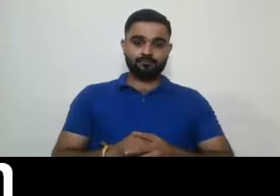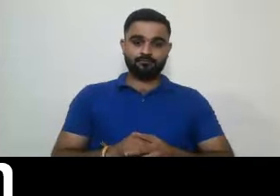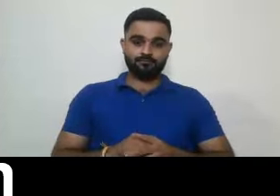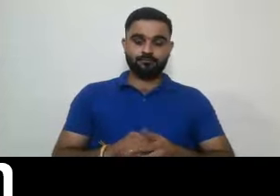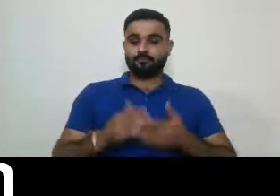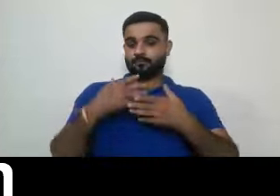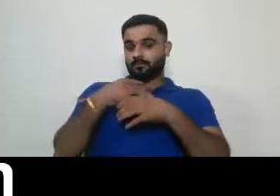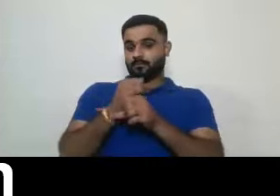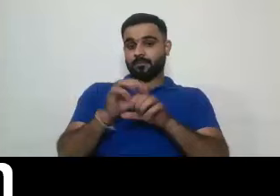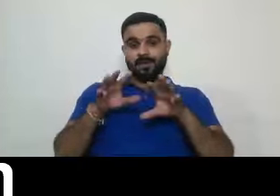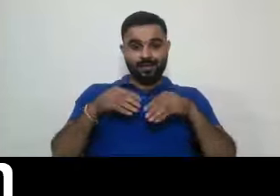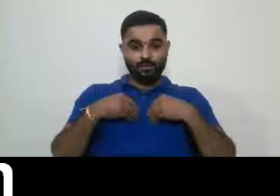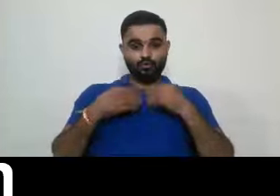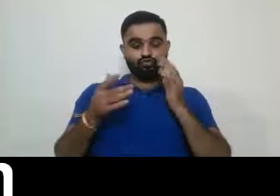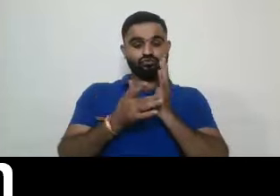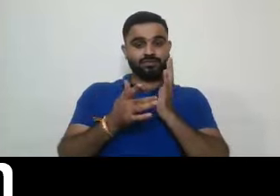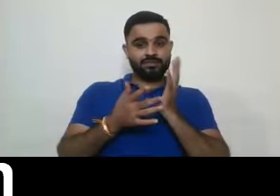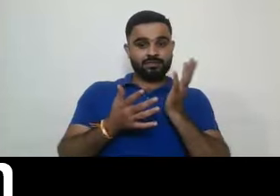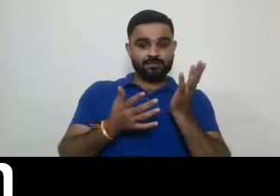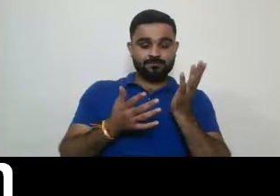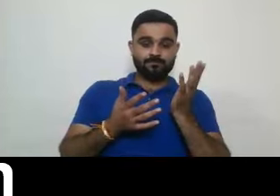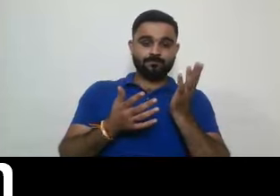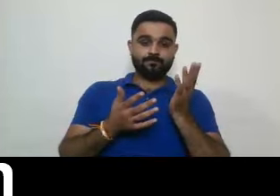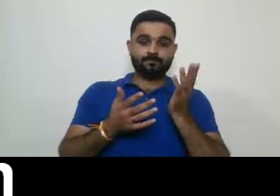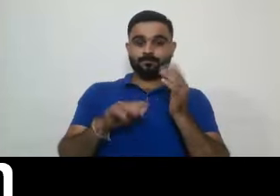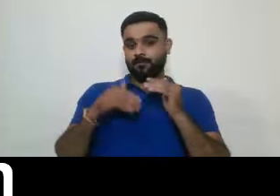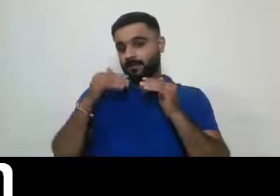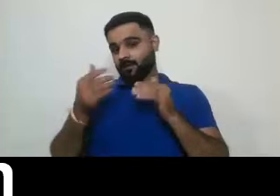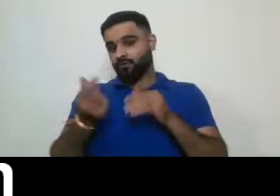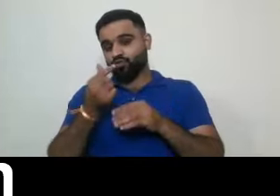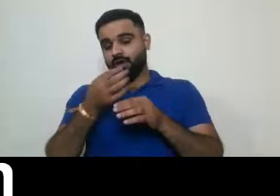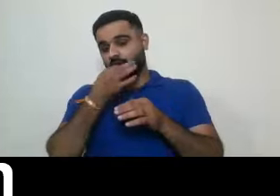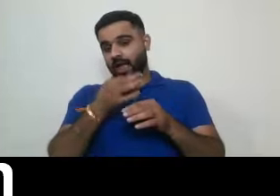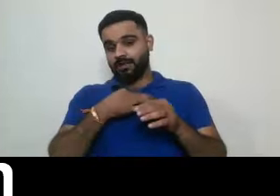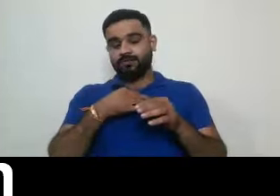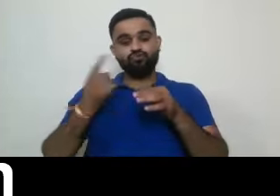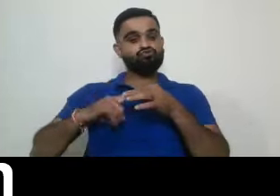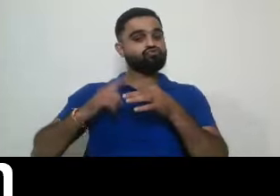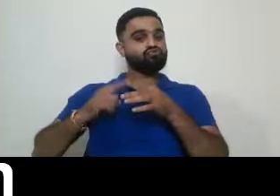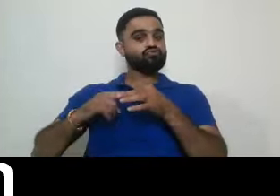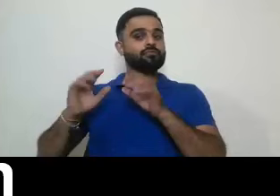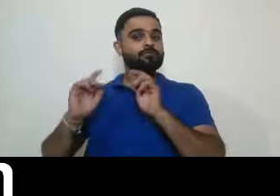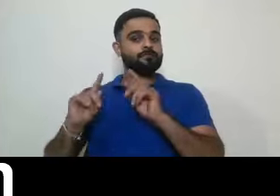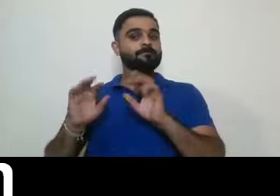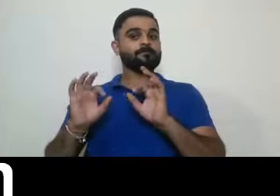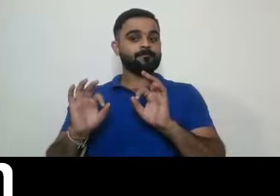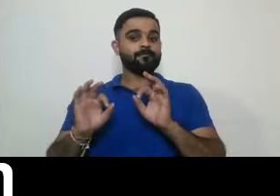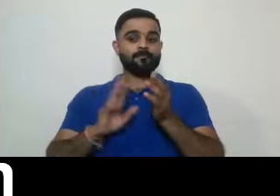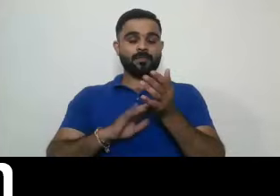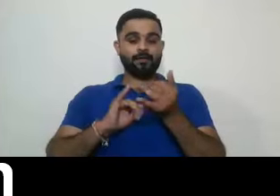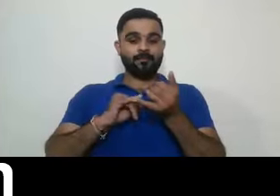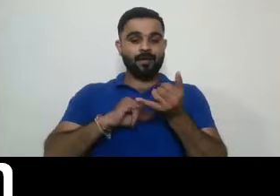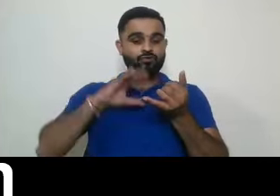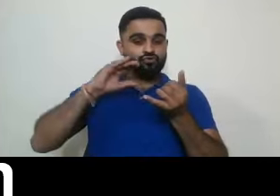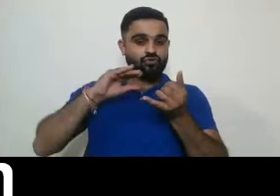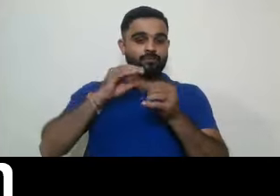Make it accept it's a teacher. If high school and then ask questions. Okay, great. Microsoft, Copilot,